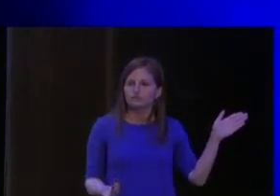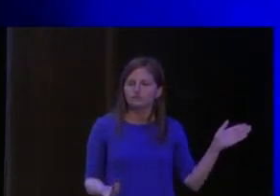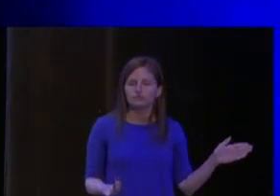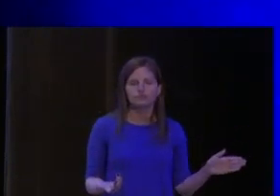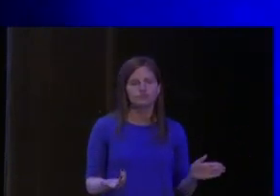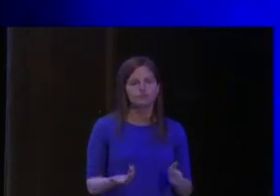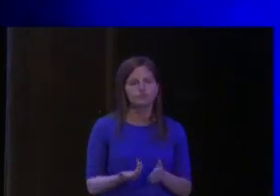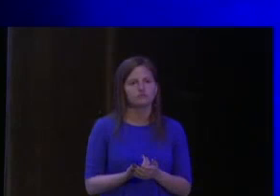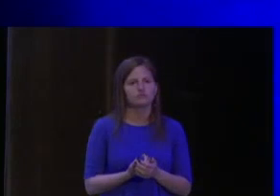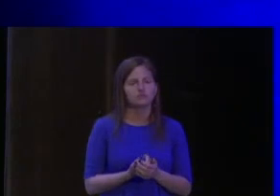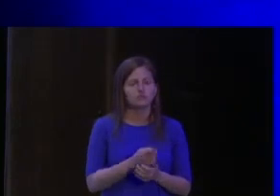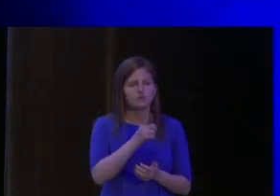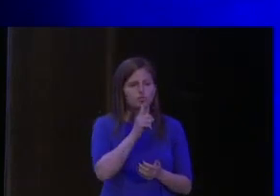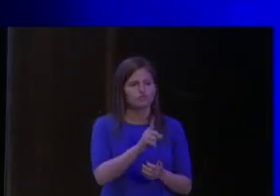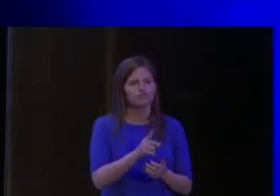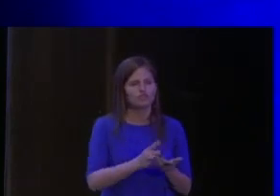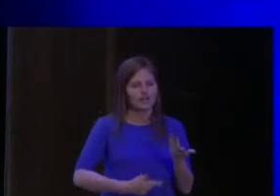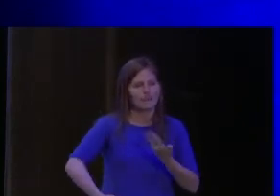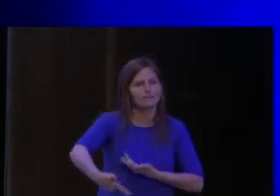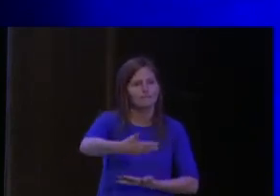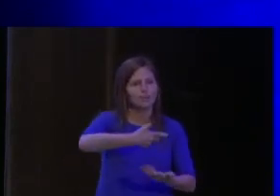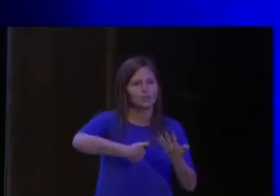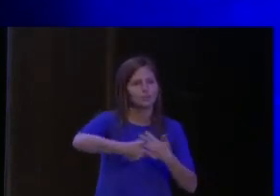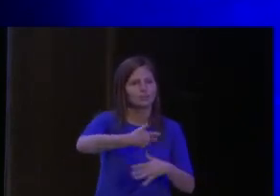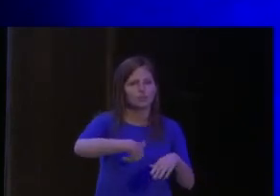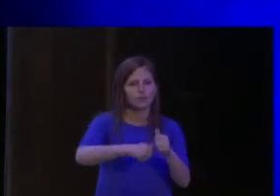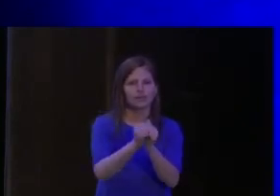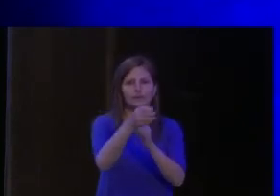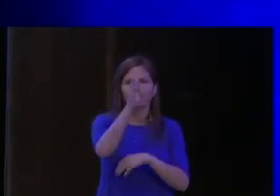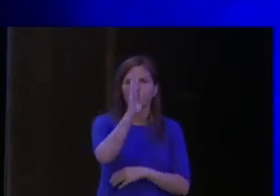with real communion with the presence.